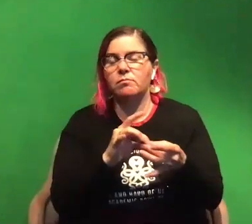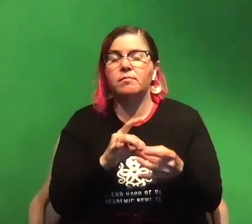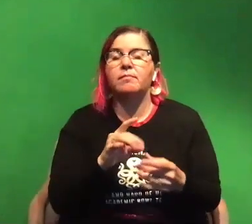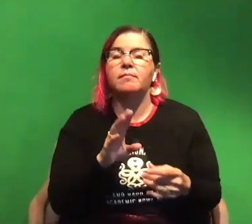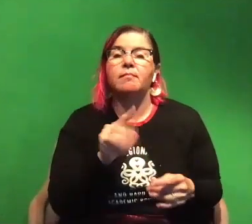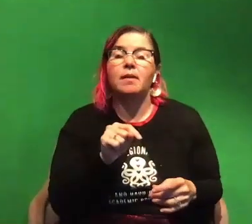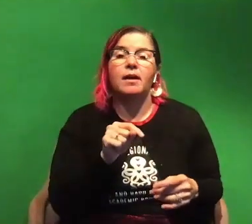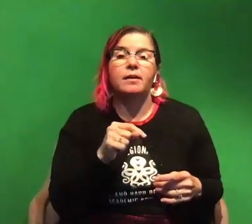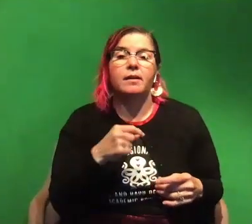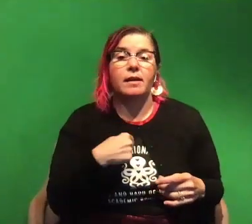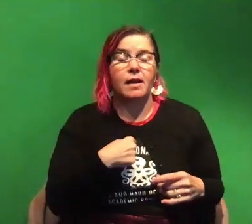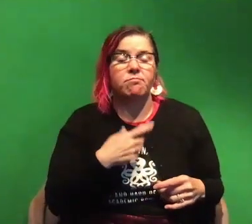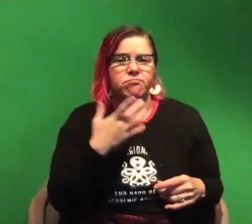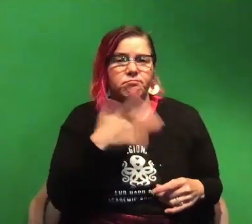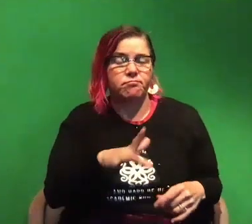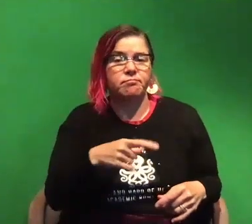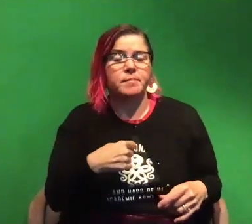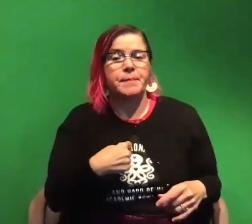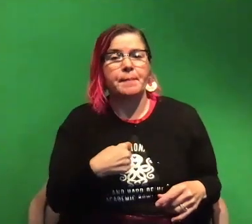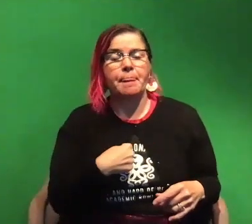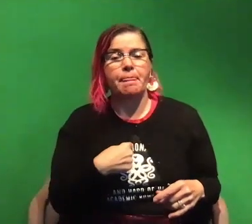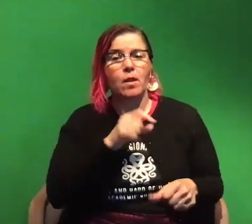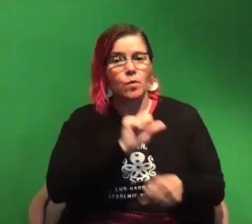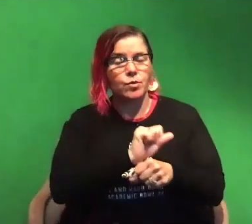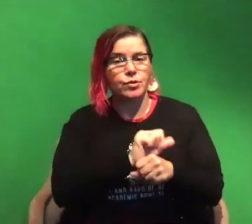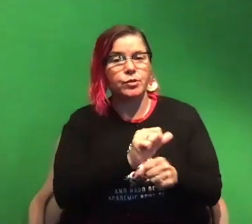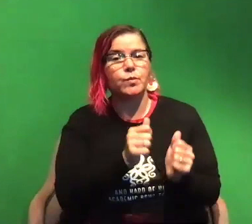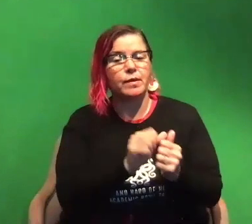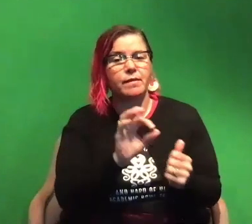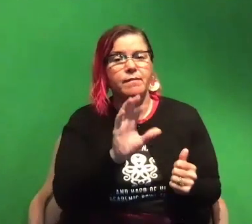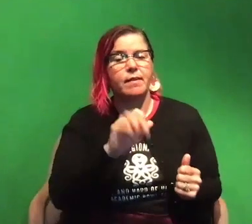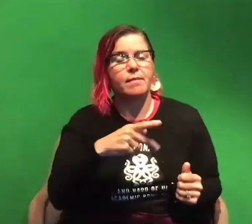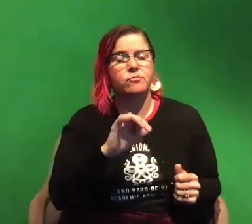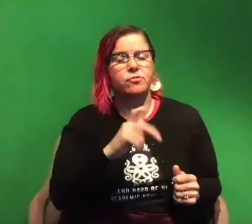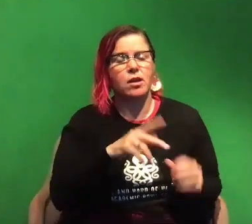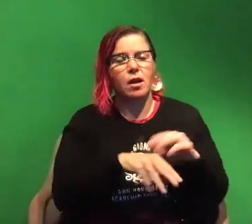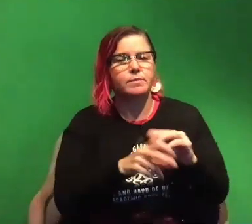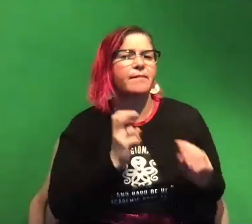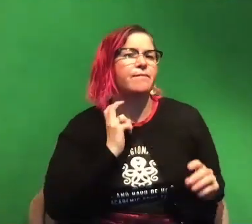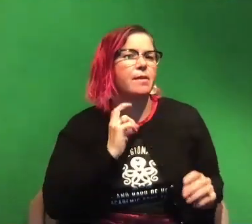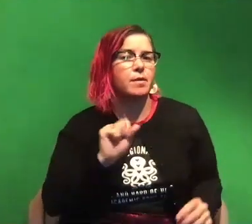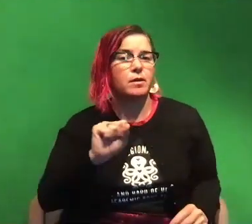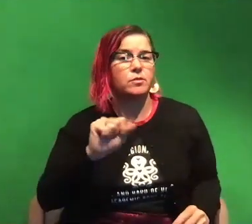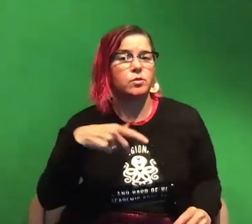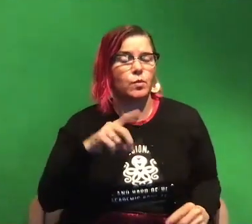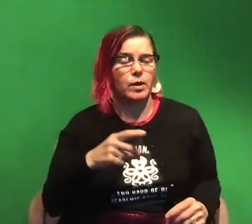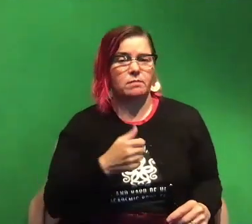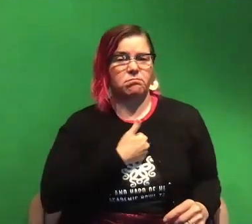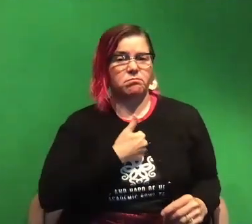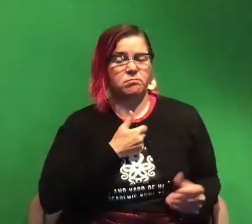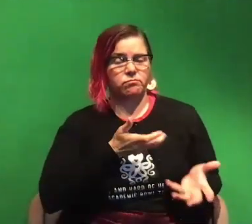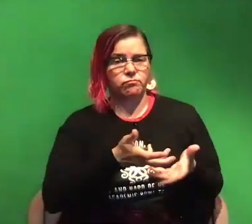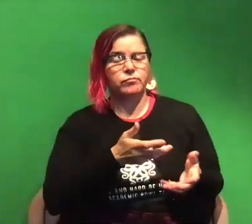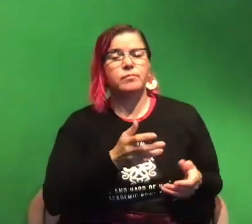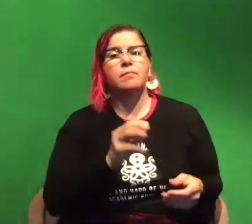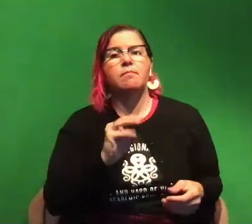said, I've been fortunate enough to work with flapjack octopus and vampire squids in person when I was at the